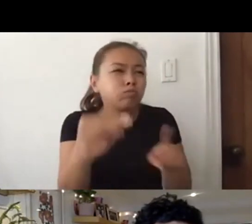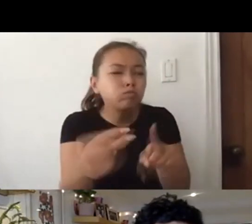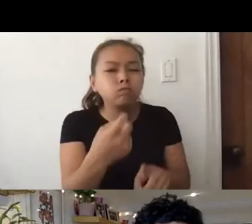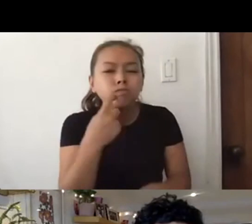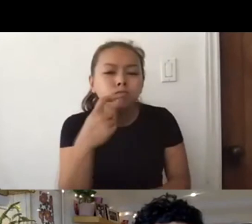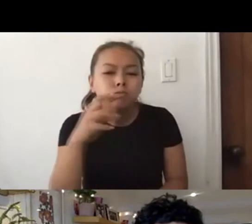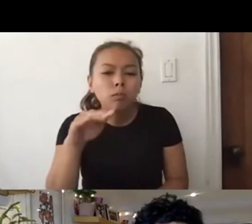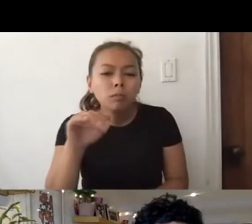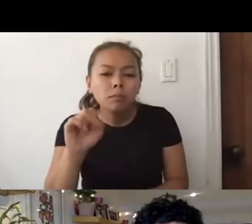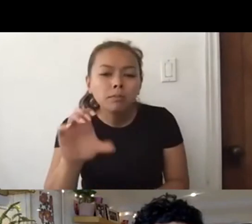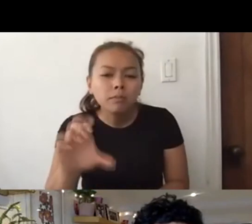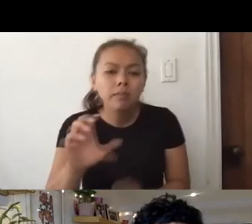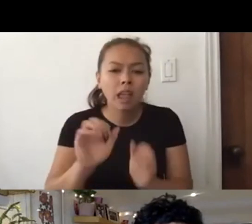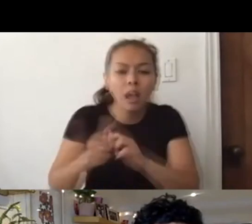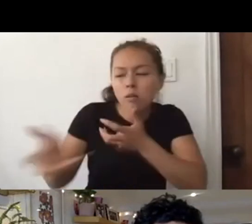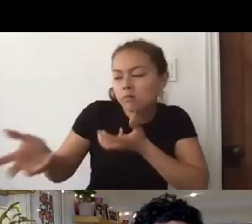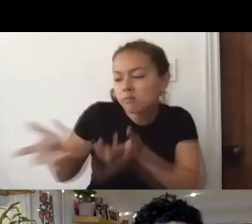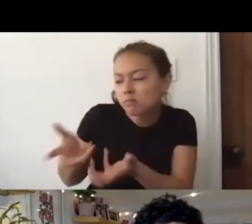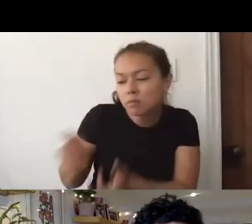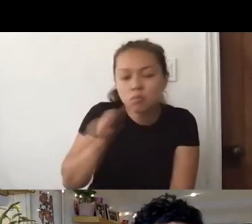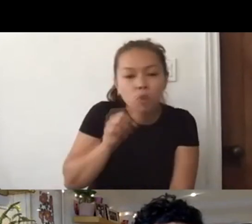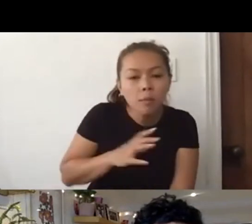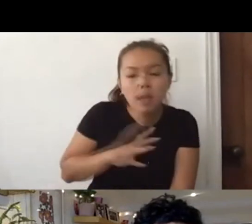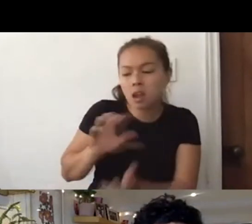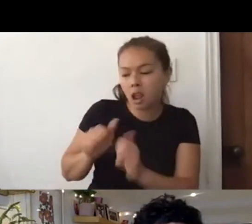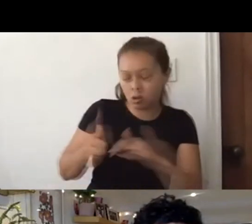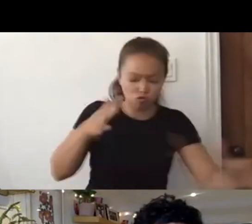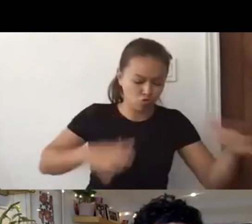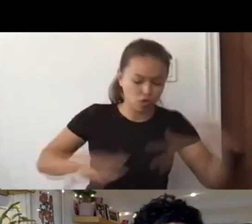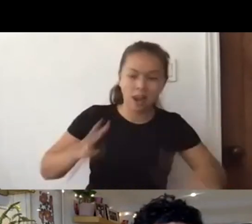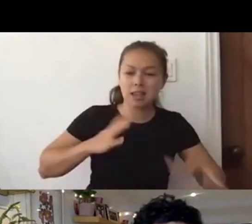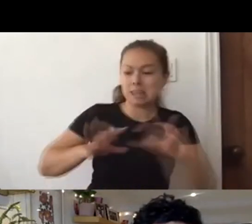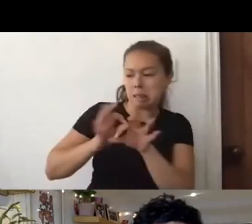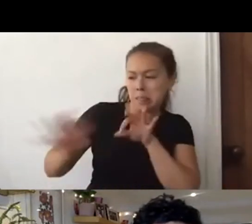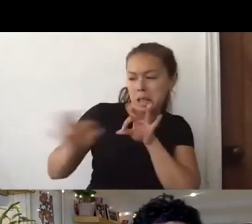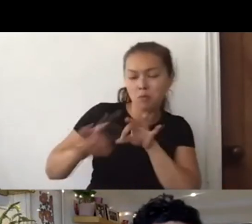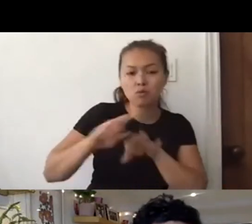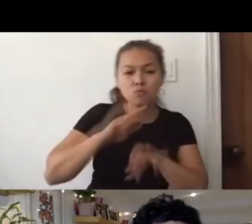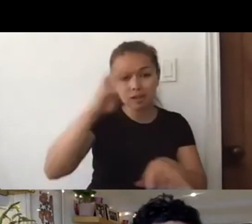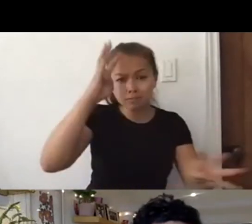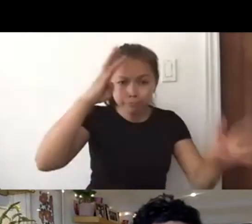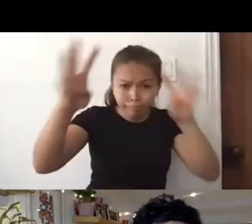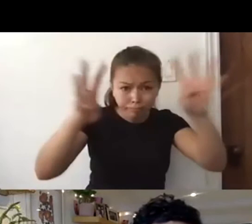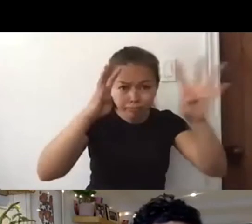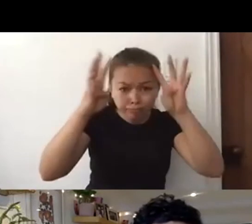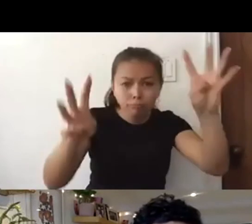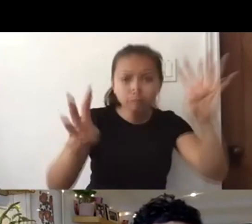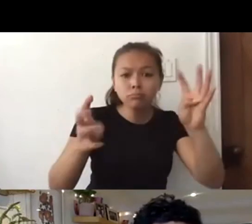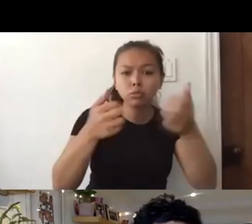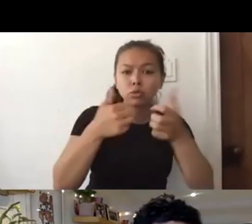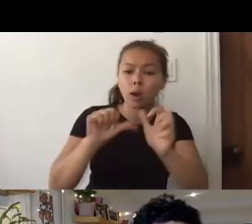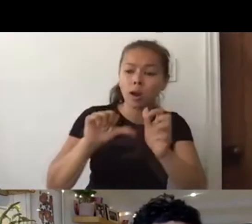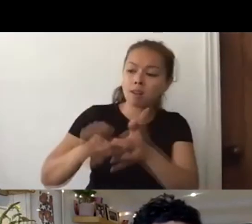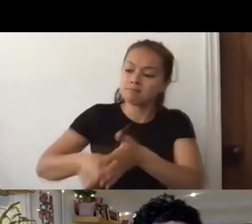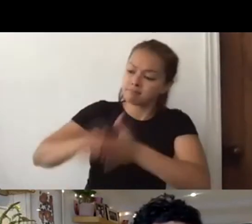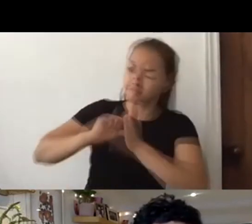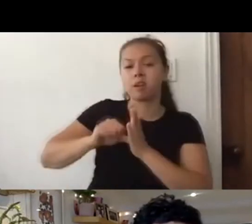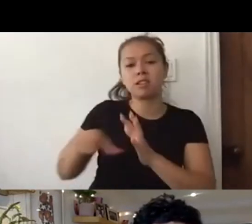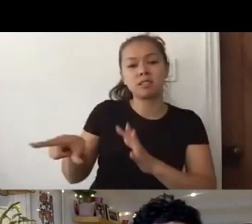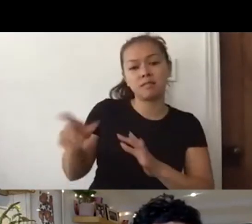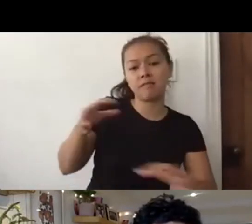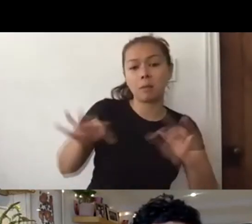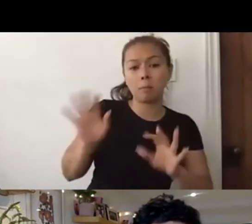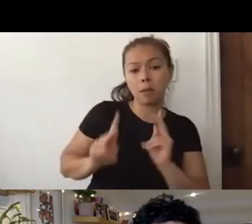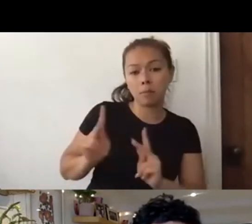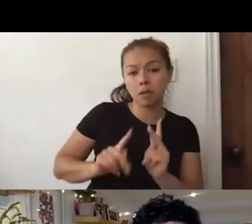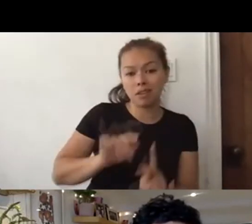in the way that they speak, the language that they use. We're literally coming up with a new language every day to oppress feminine people, and that's toxic masculinity